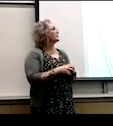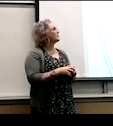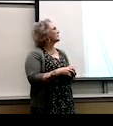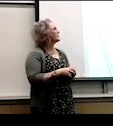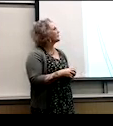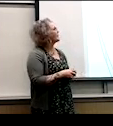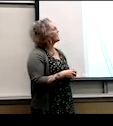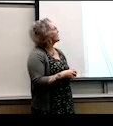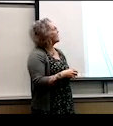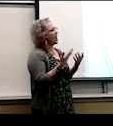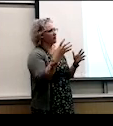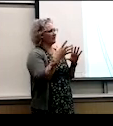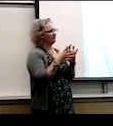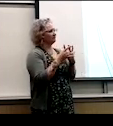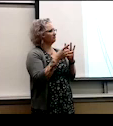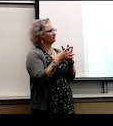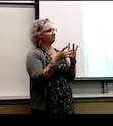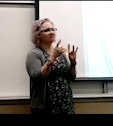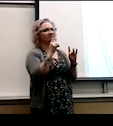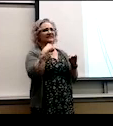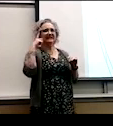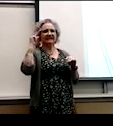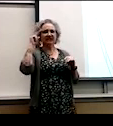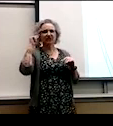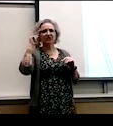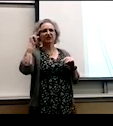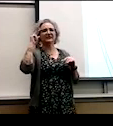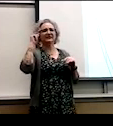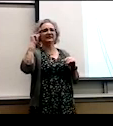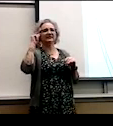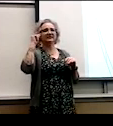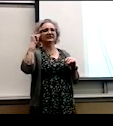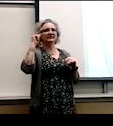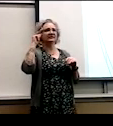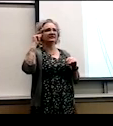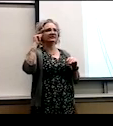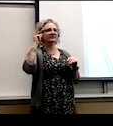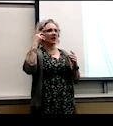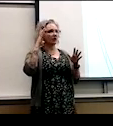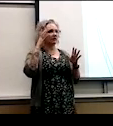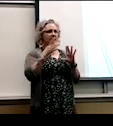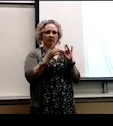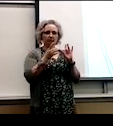We already talked about seizures. I already said that. Good.